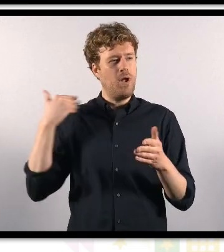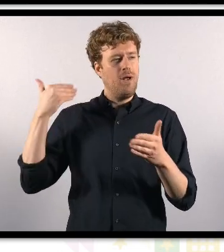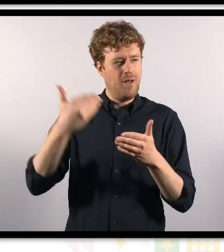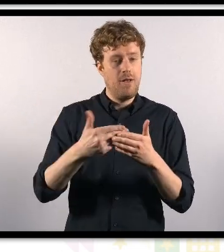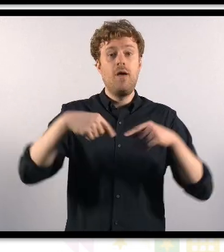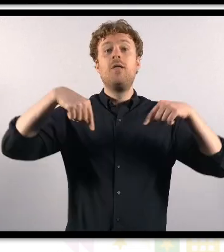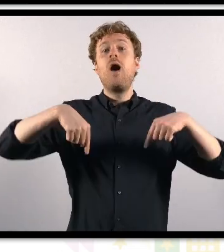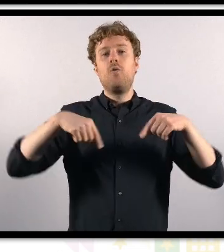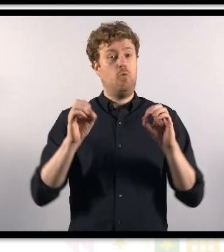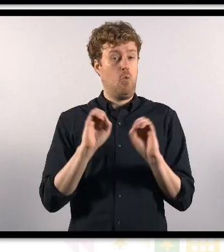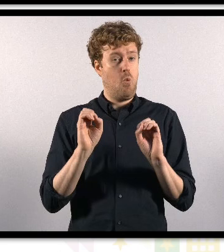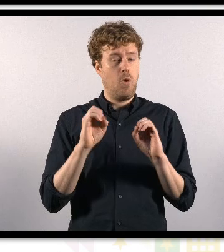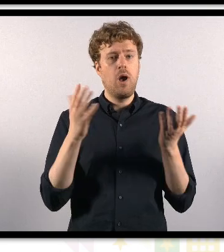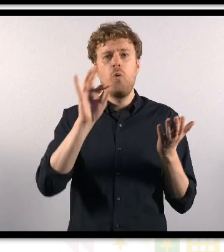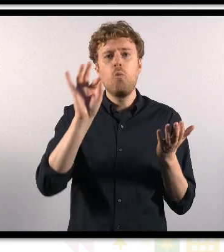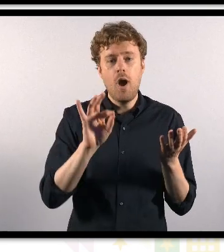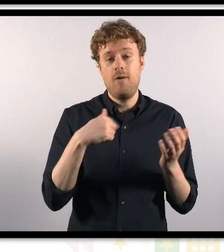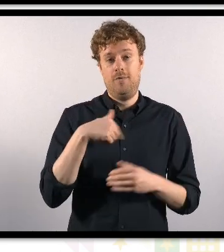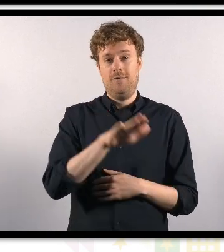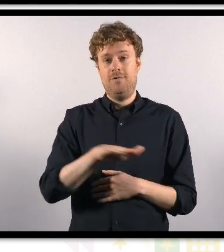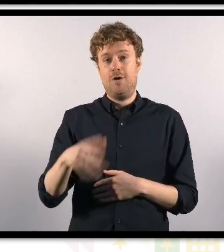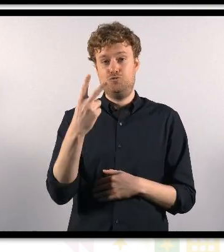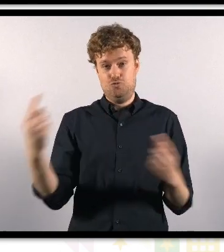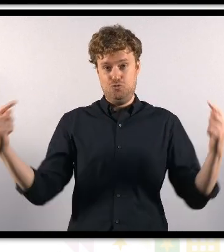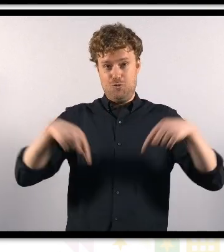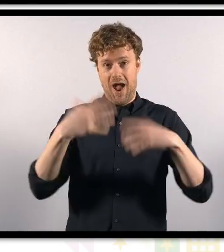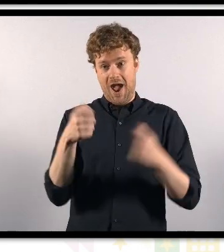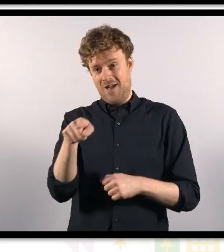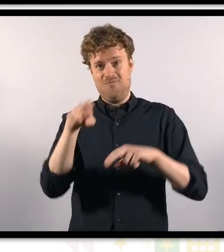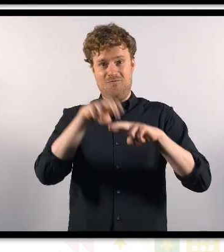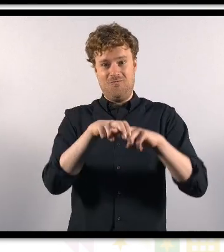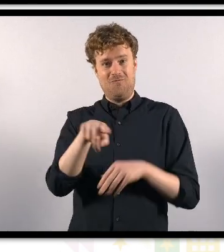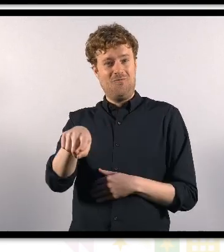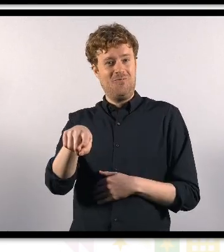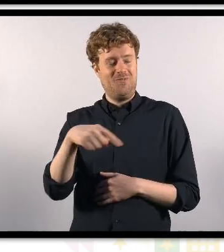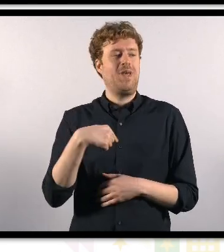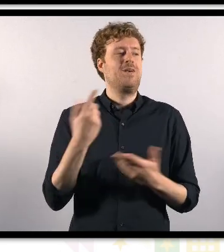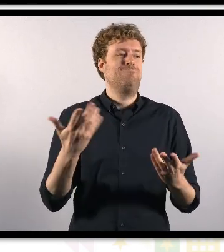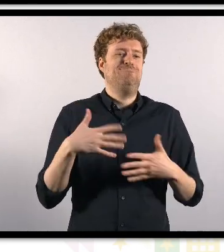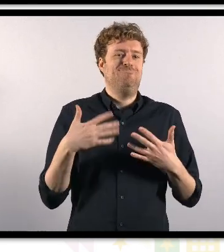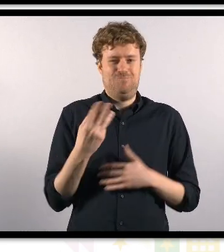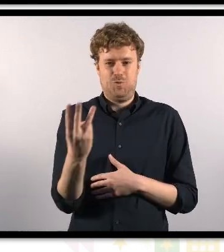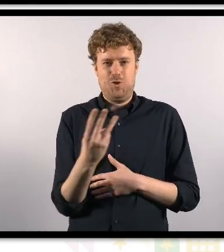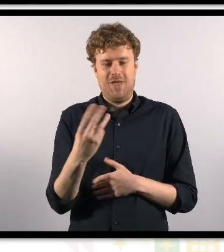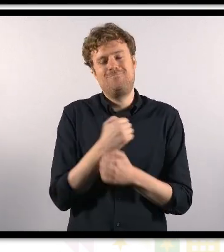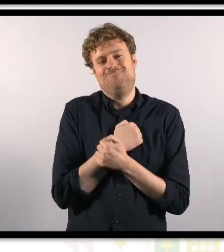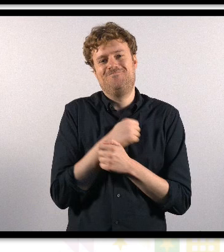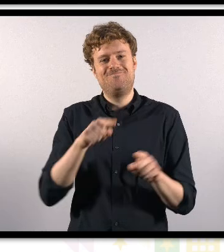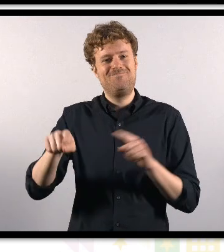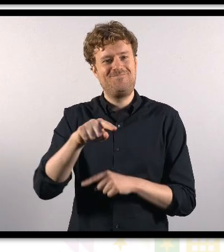observability. When I say we actually did something with AI, it doesn't mean that we are the only ones who have done something,